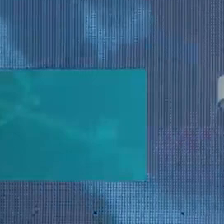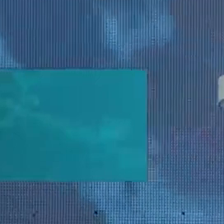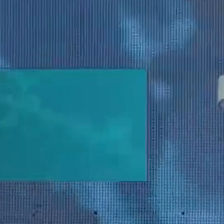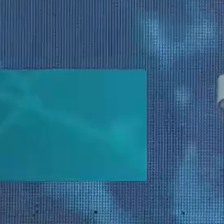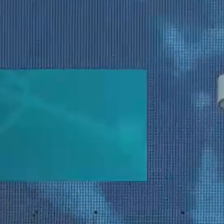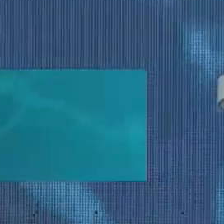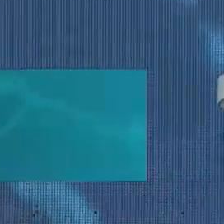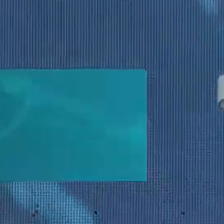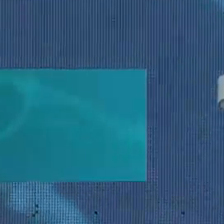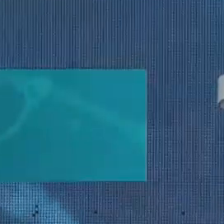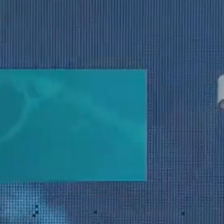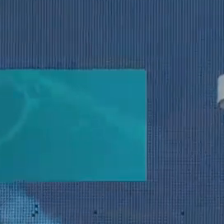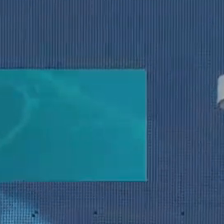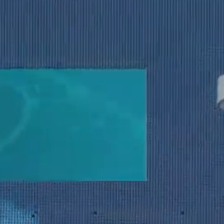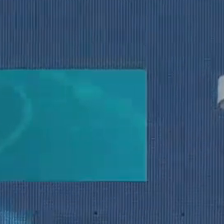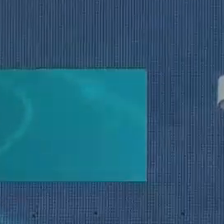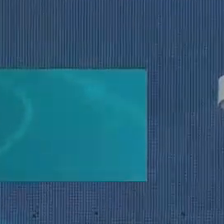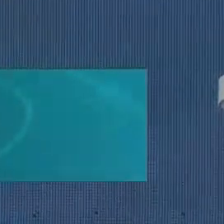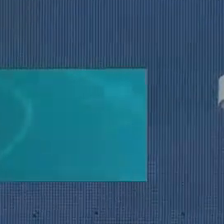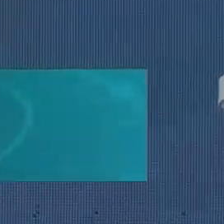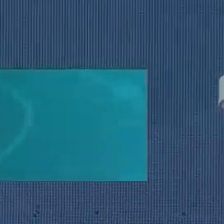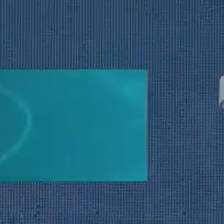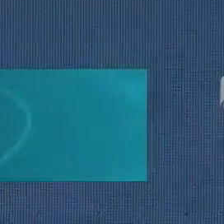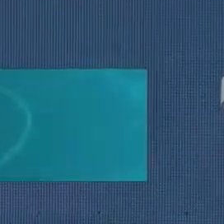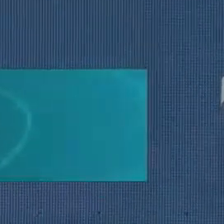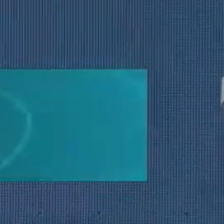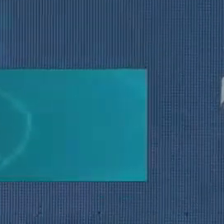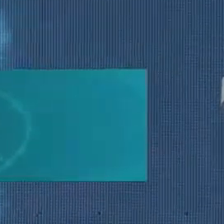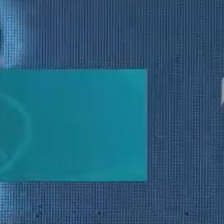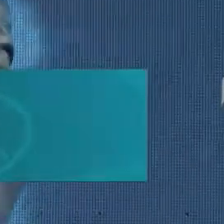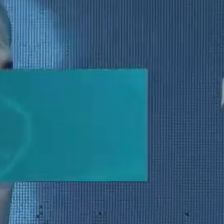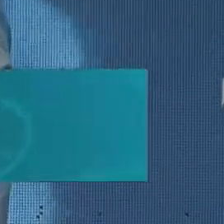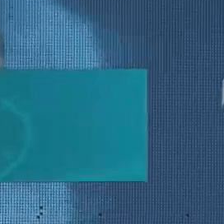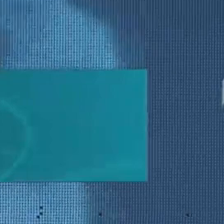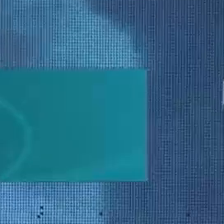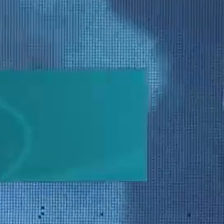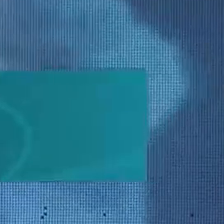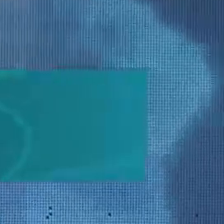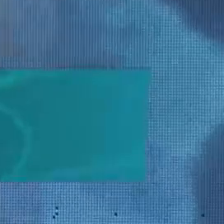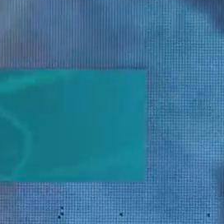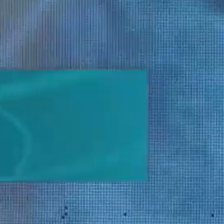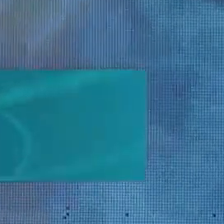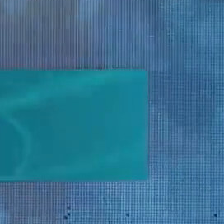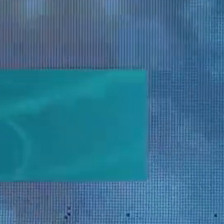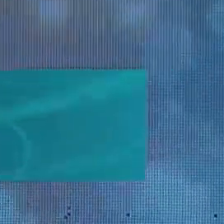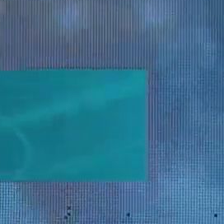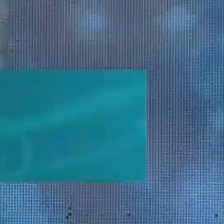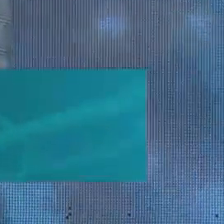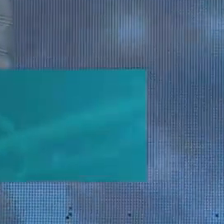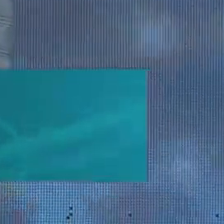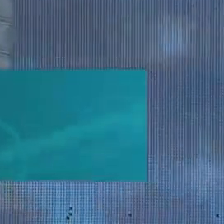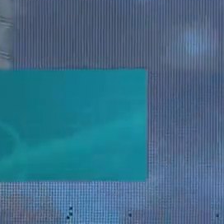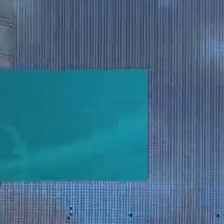will not come. The deliverer is there, they will not come. And they are suffering. And they